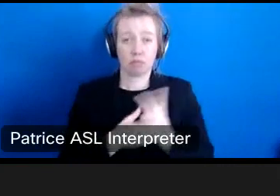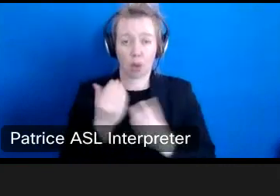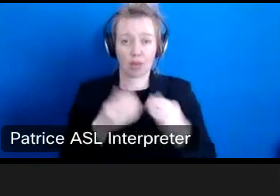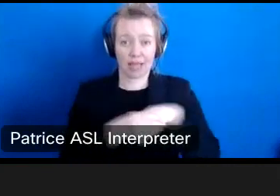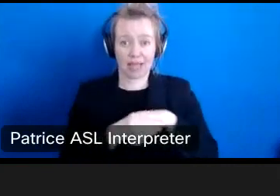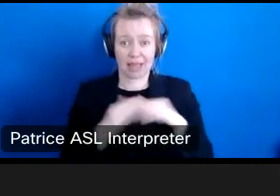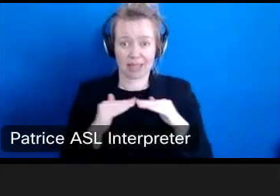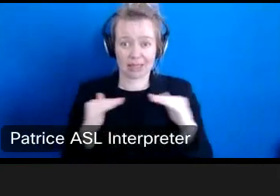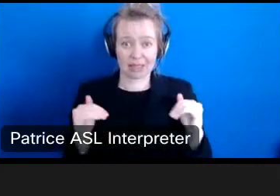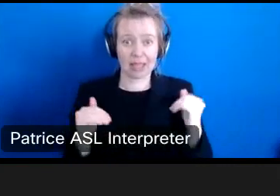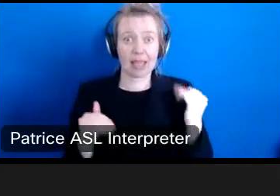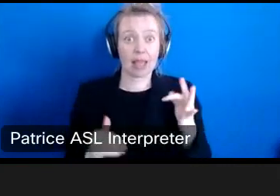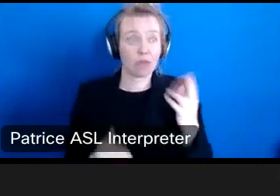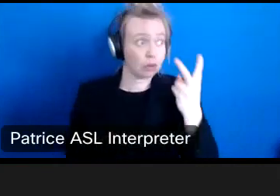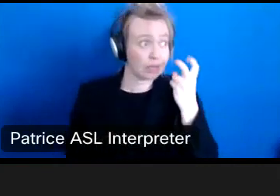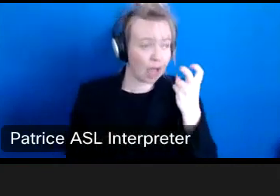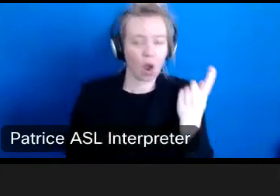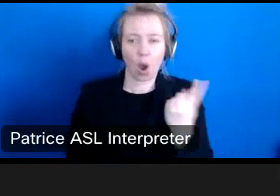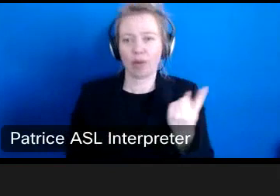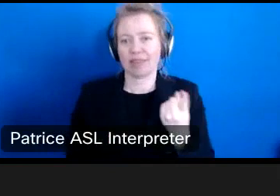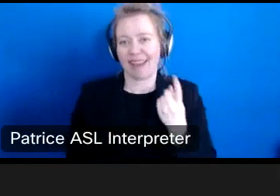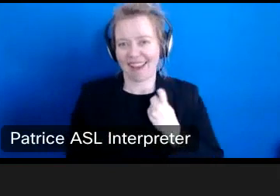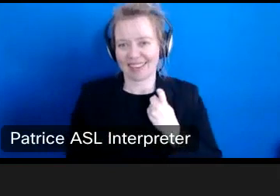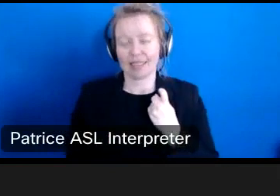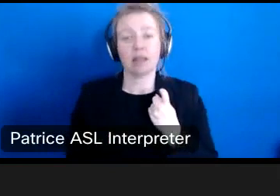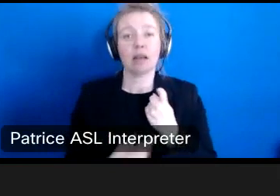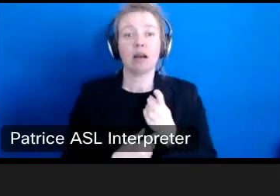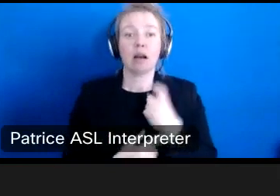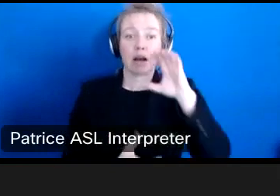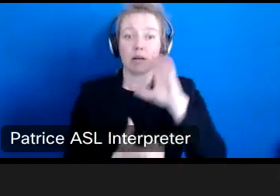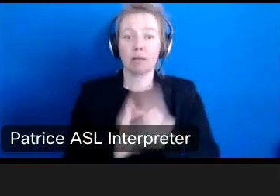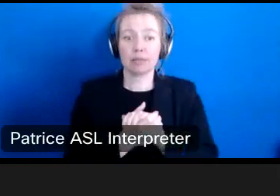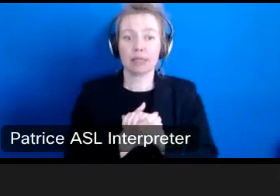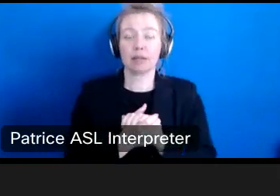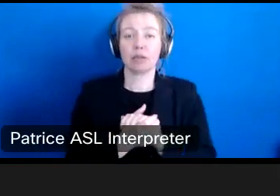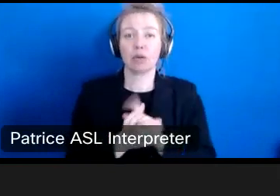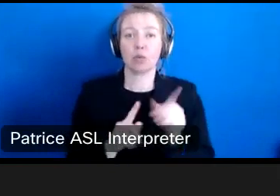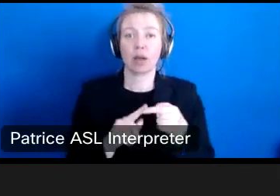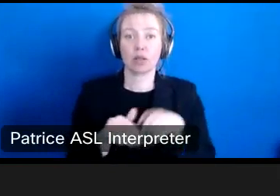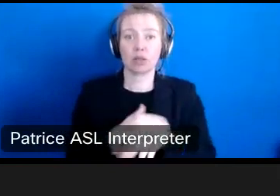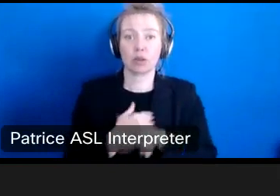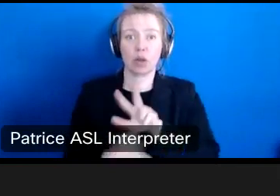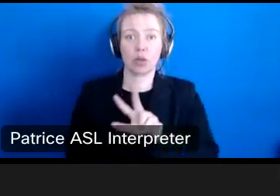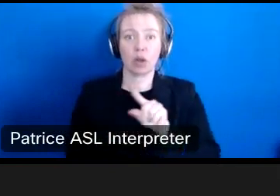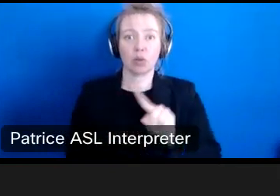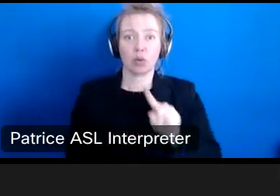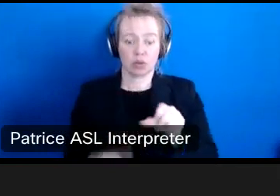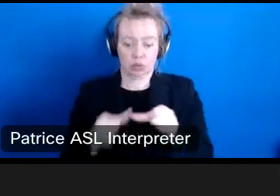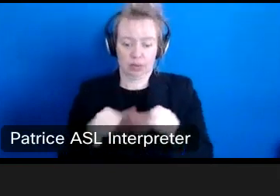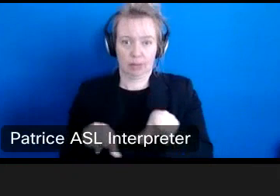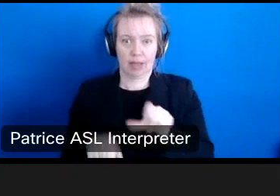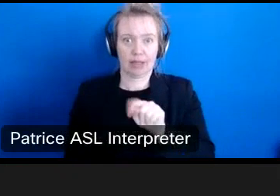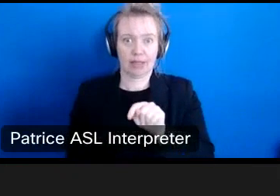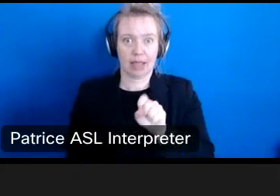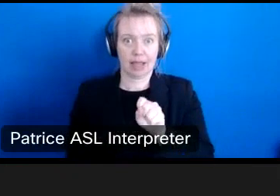you're in doubt, you should always ask, but there's also, I believe when you go to our to 311 to put in a TSI, there's a little blurb